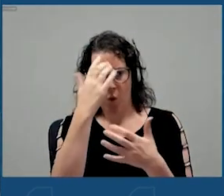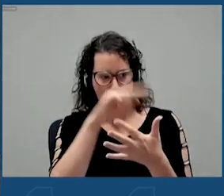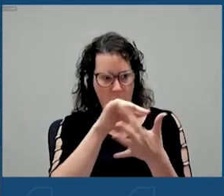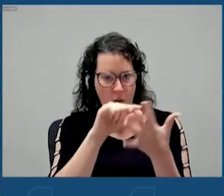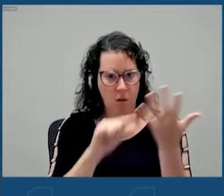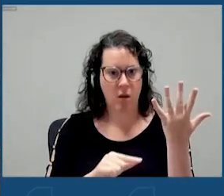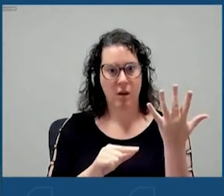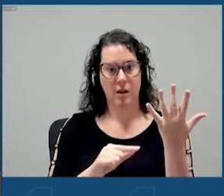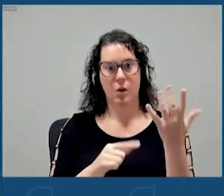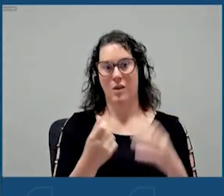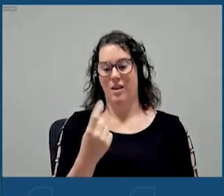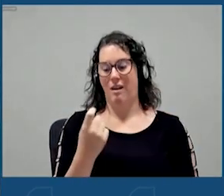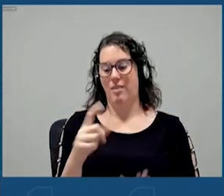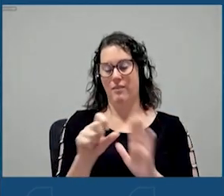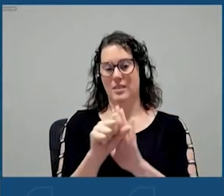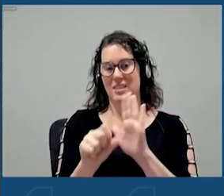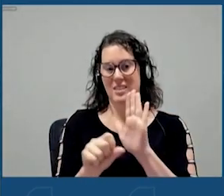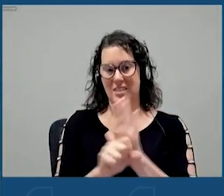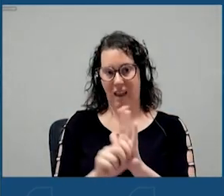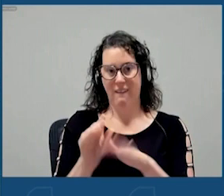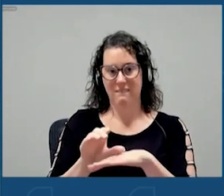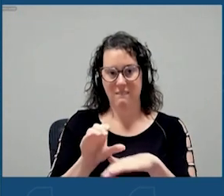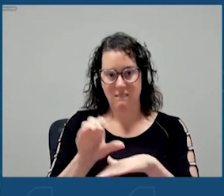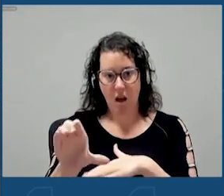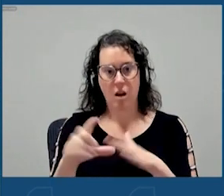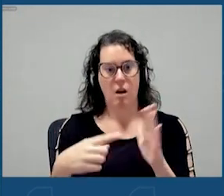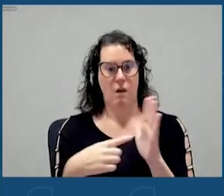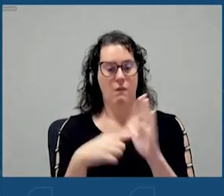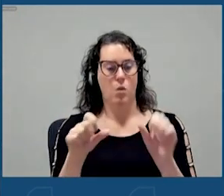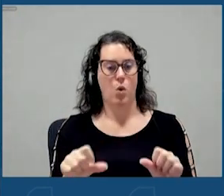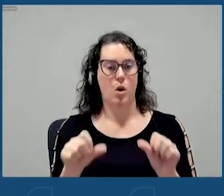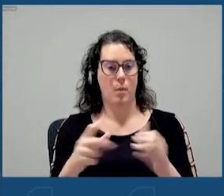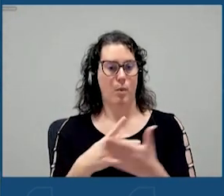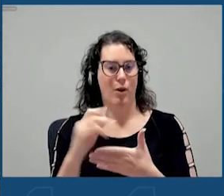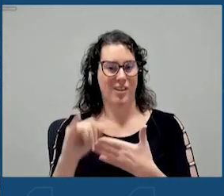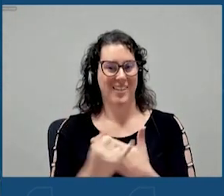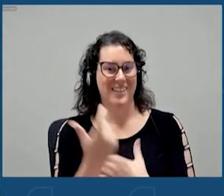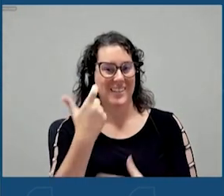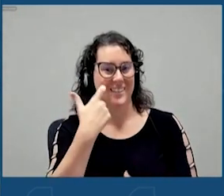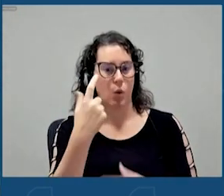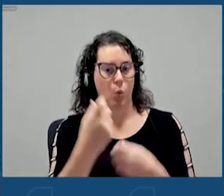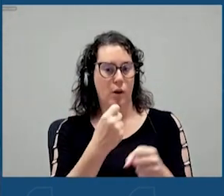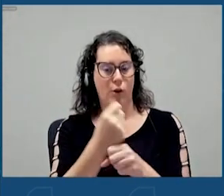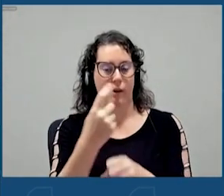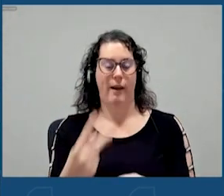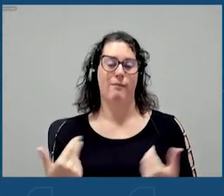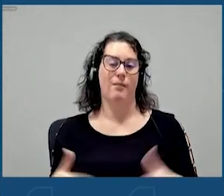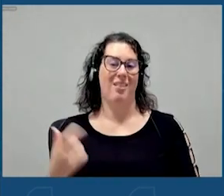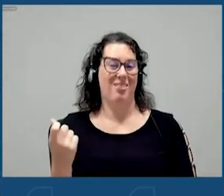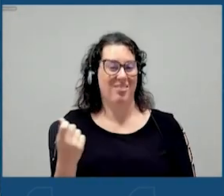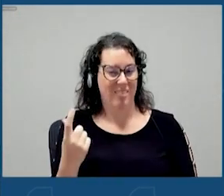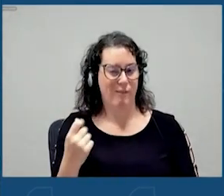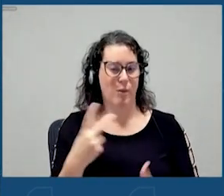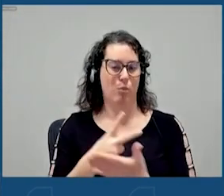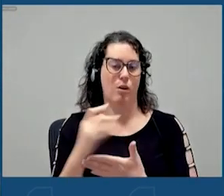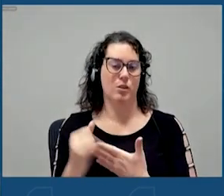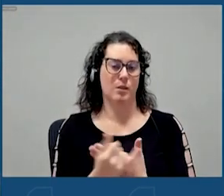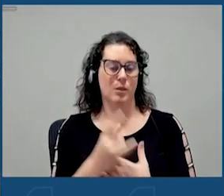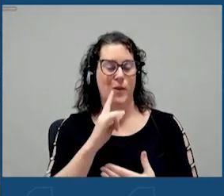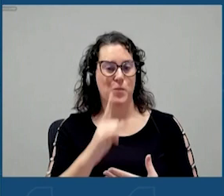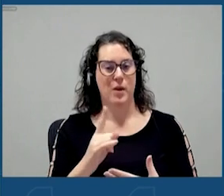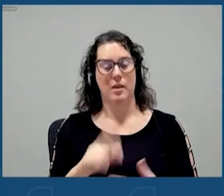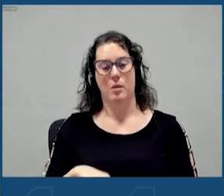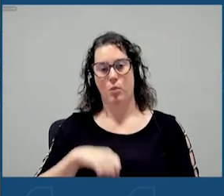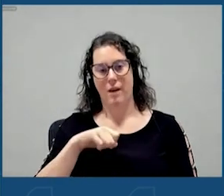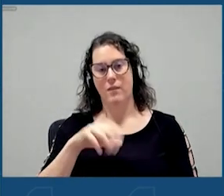11 state-funded affordable and supportive projects, 11 just in the last year and a half. And so I'm really proud of the Westminster Commons and